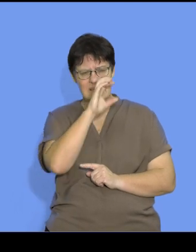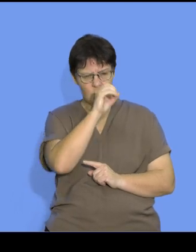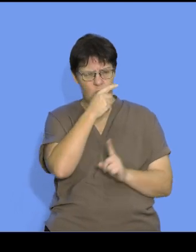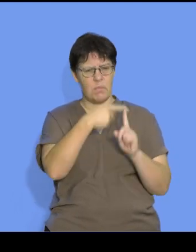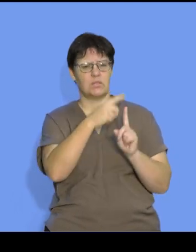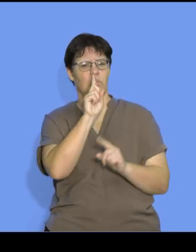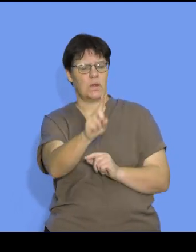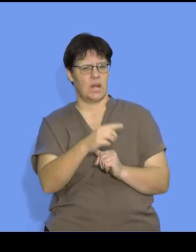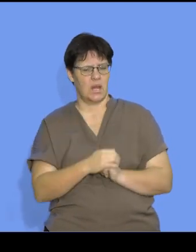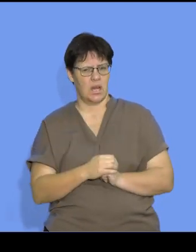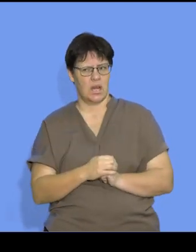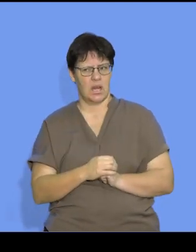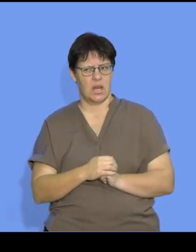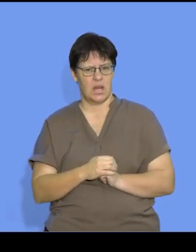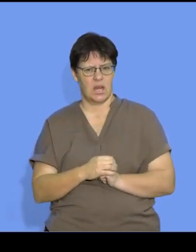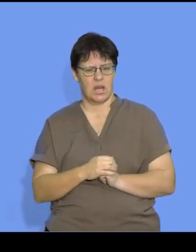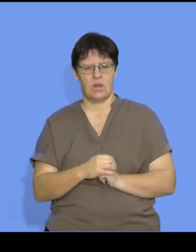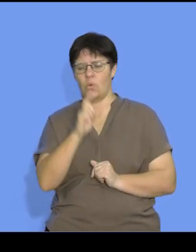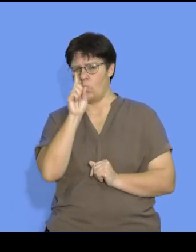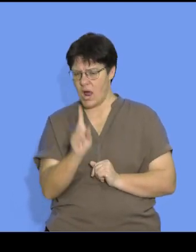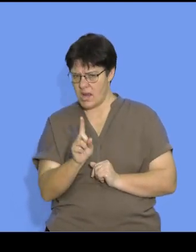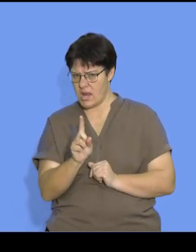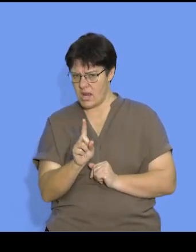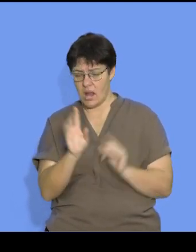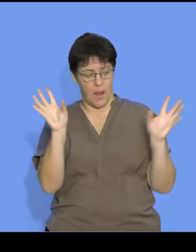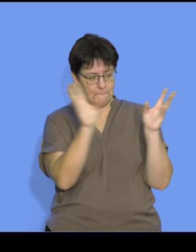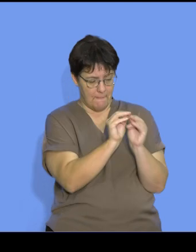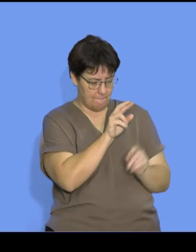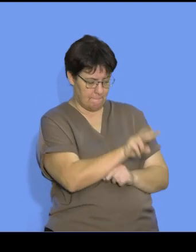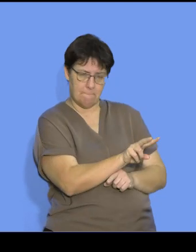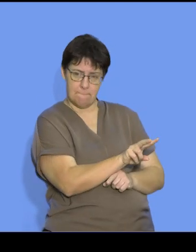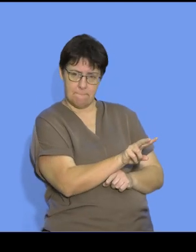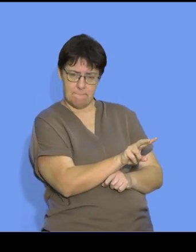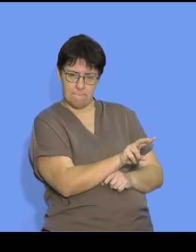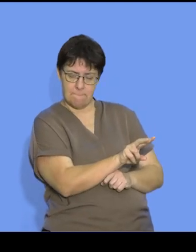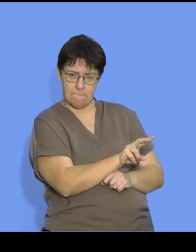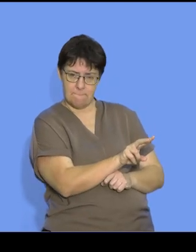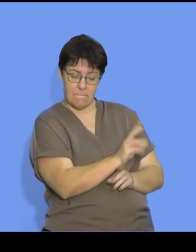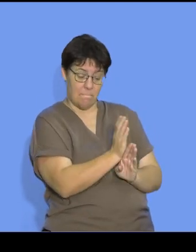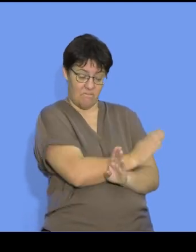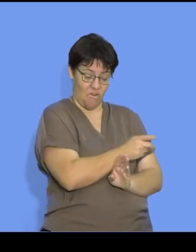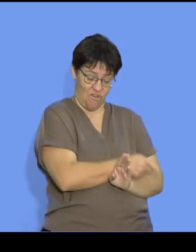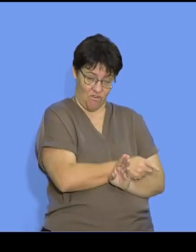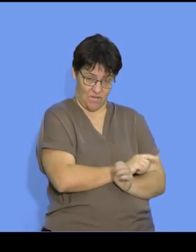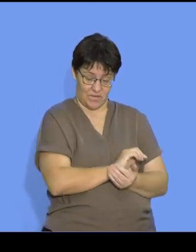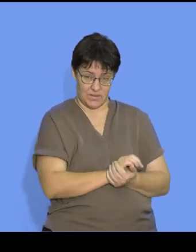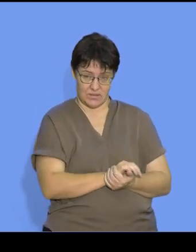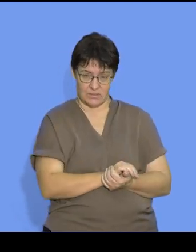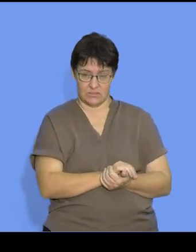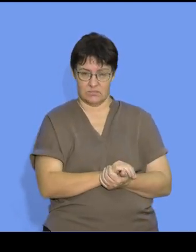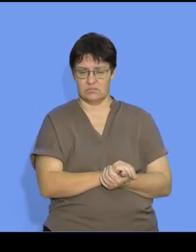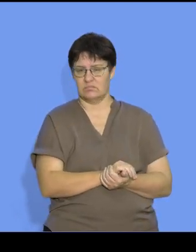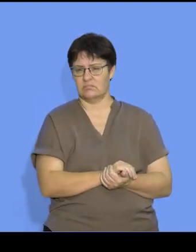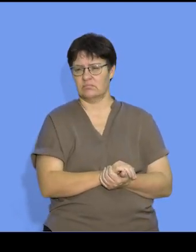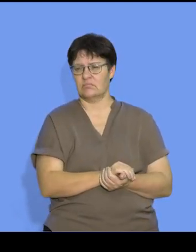So 1 itself is equal to the sum of the two numbers that come before it. Let's see if